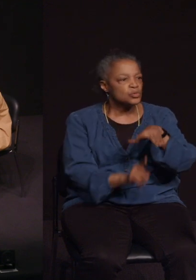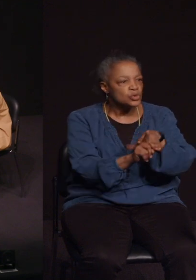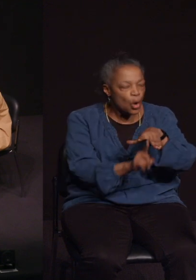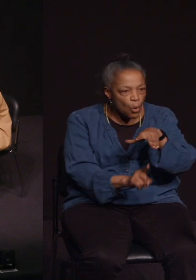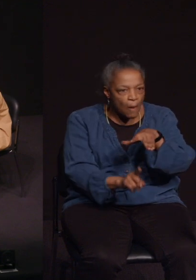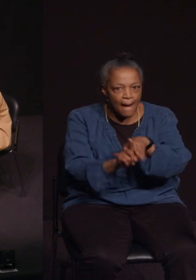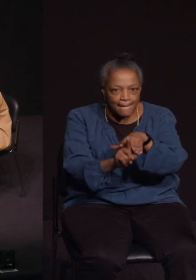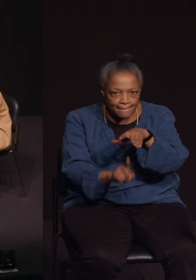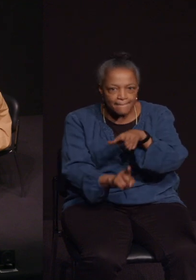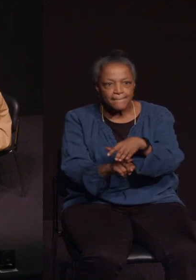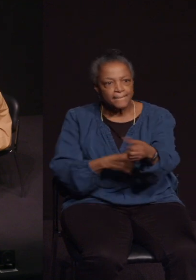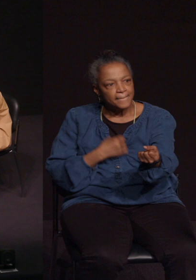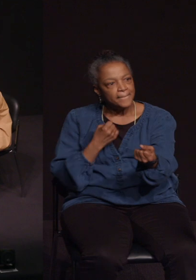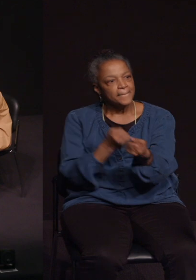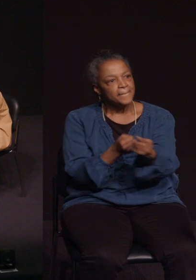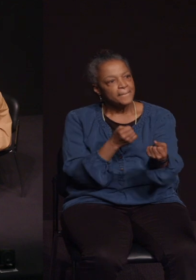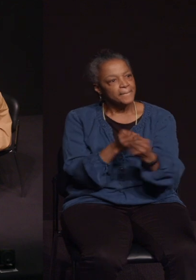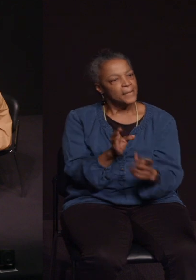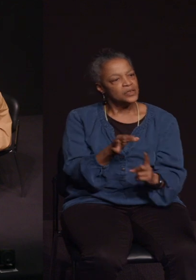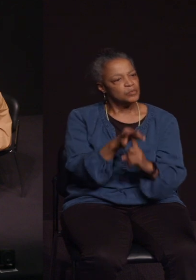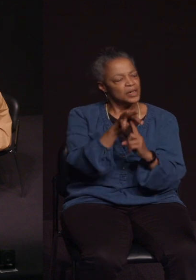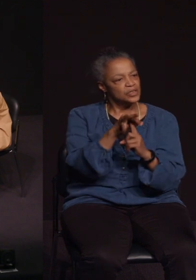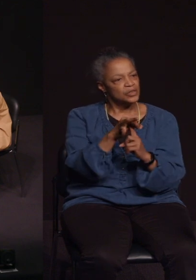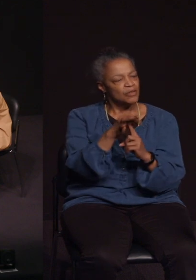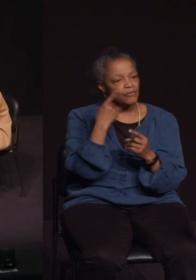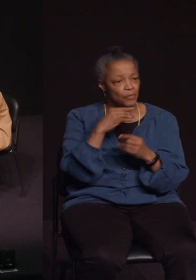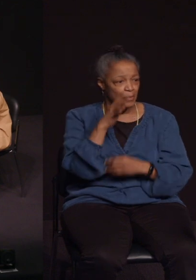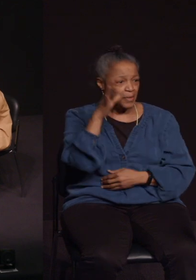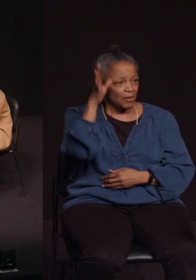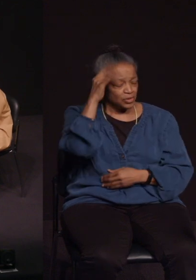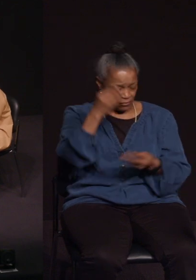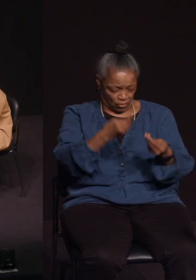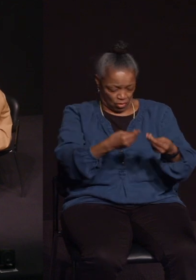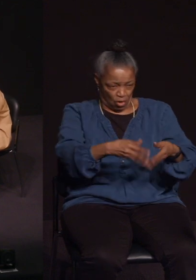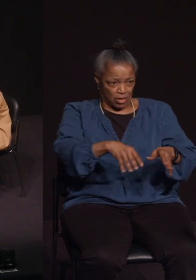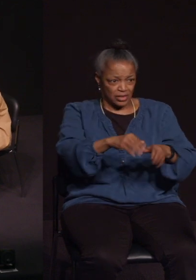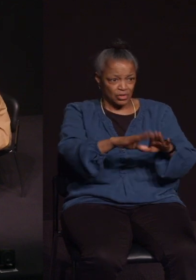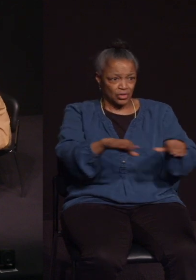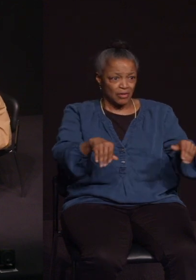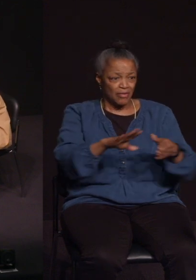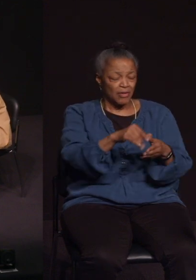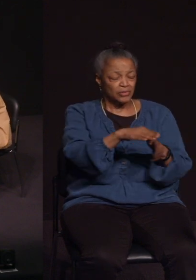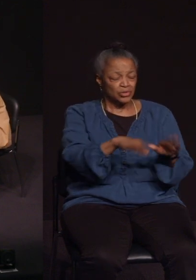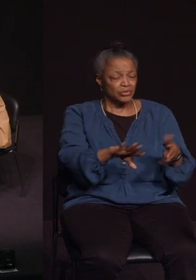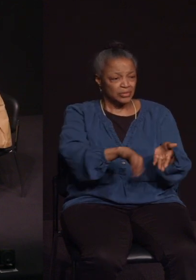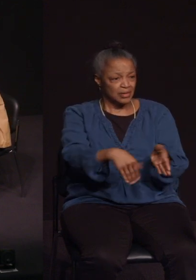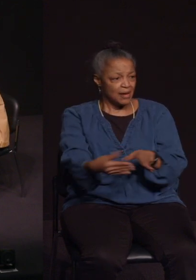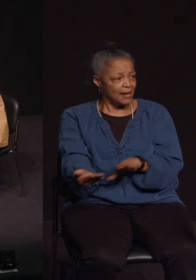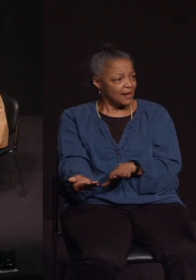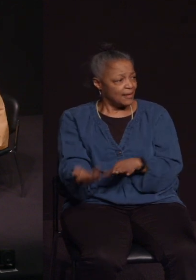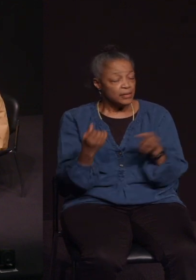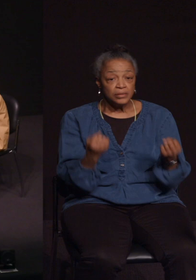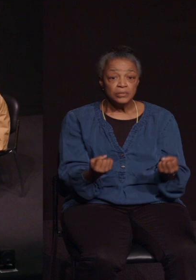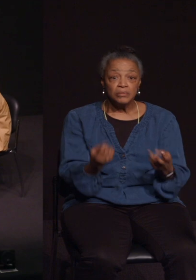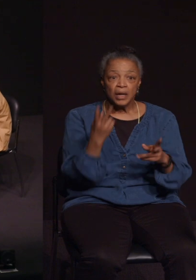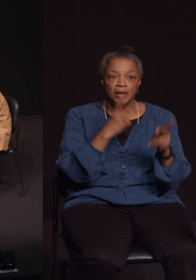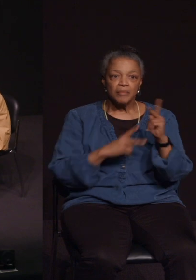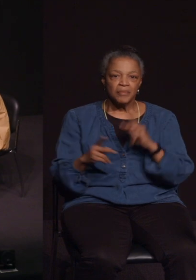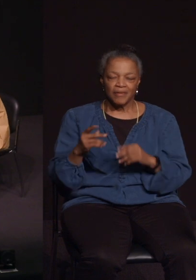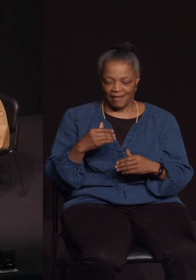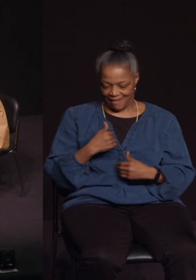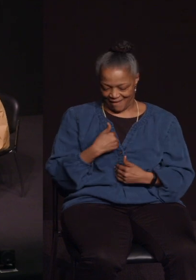a special way for these parents who have lost their children. So many people come with their